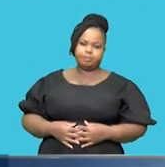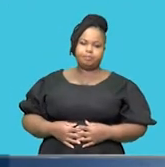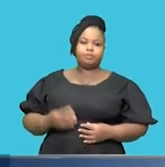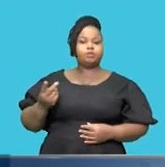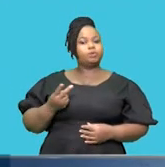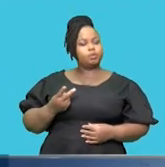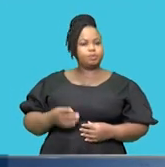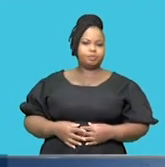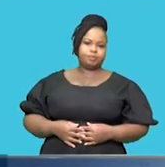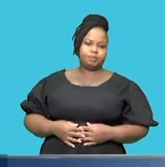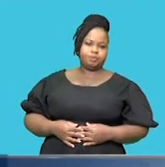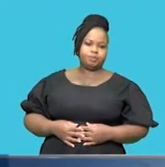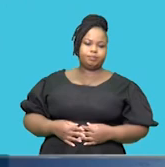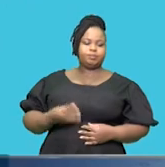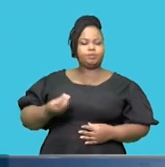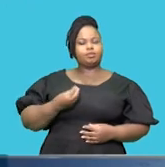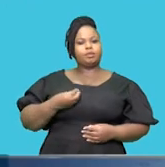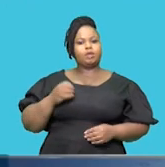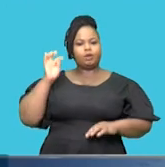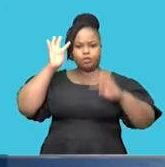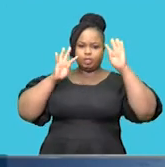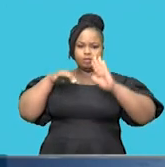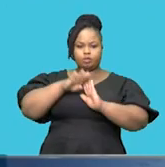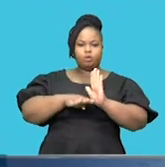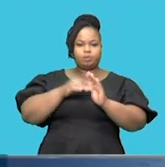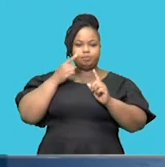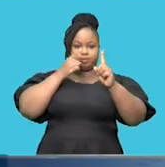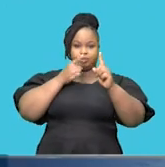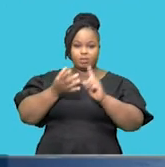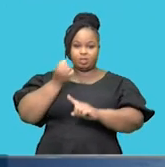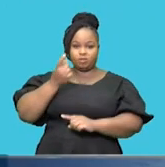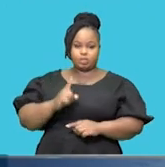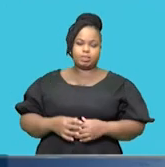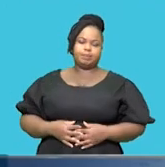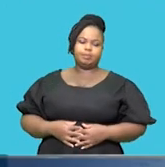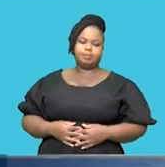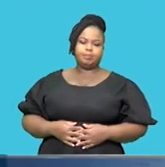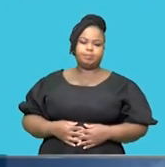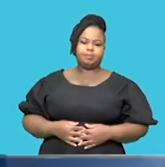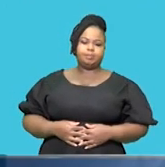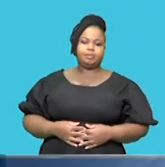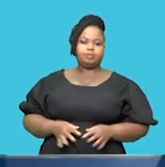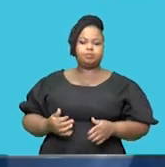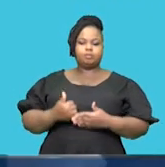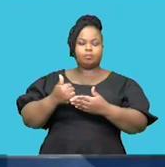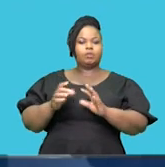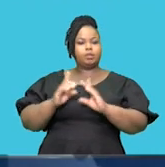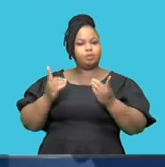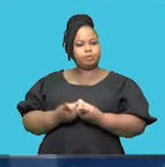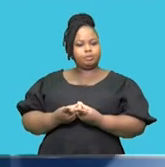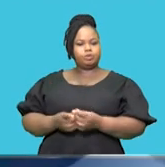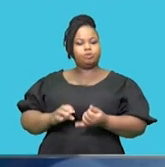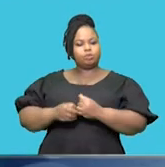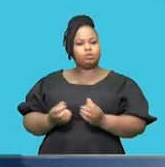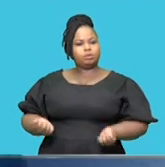others, the Young Creatives Program seeks to achieve the following: to assist the department in its quest